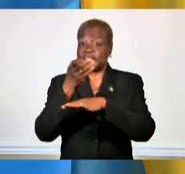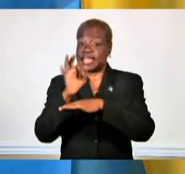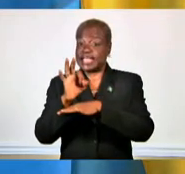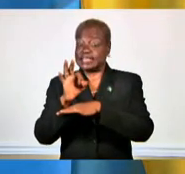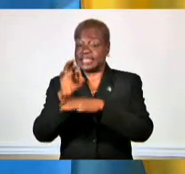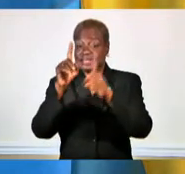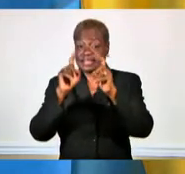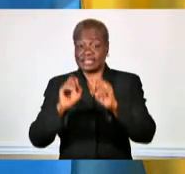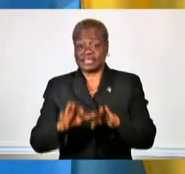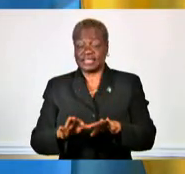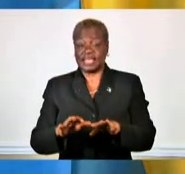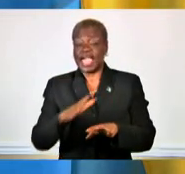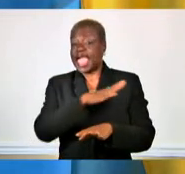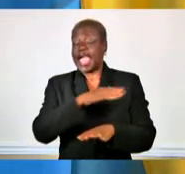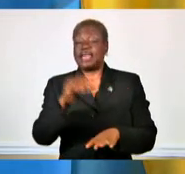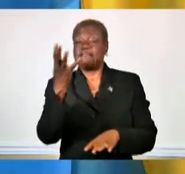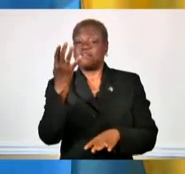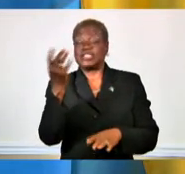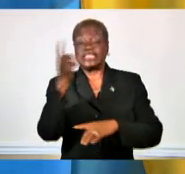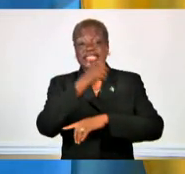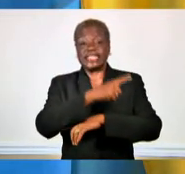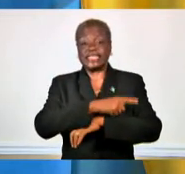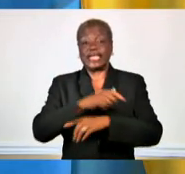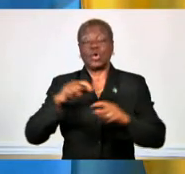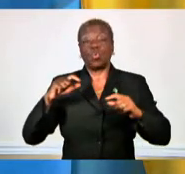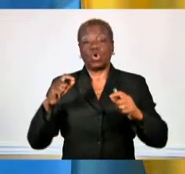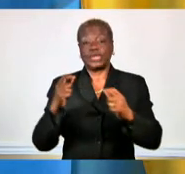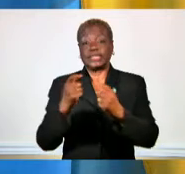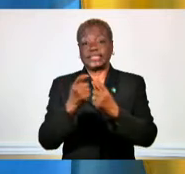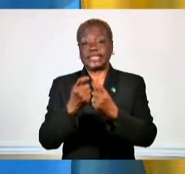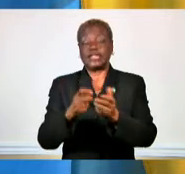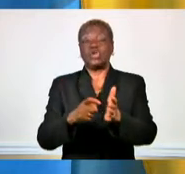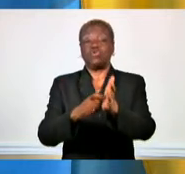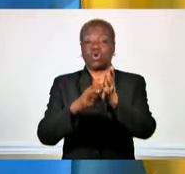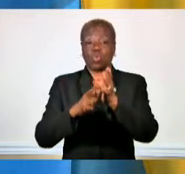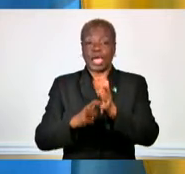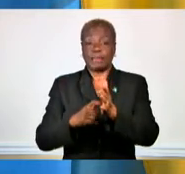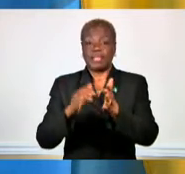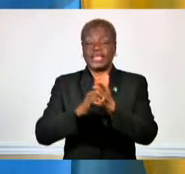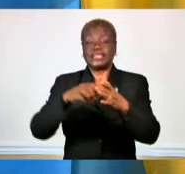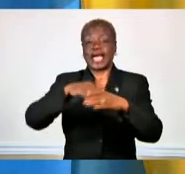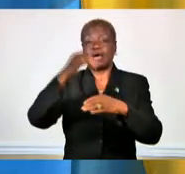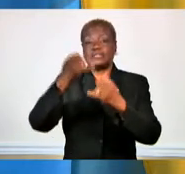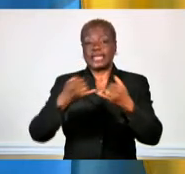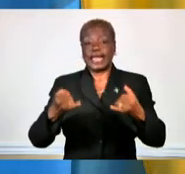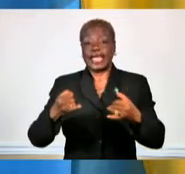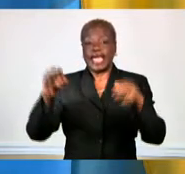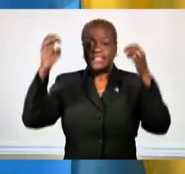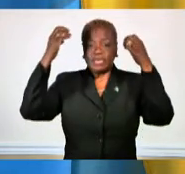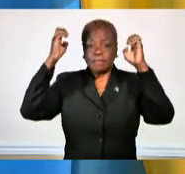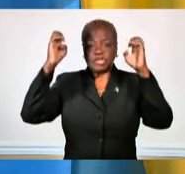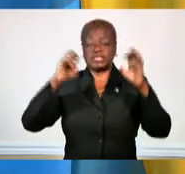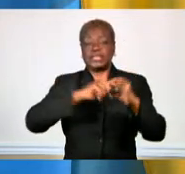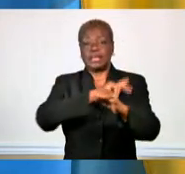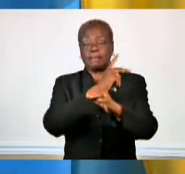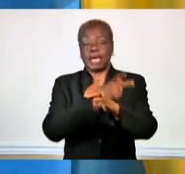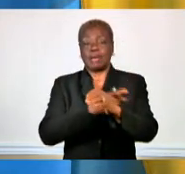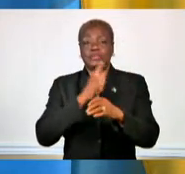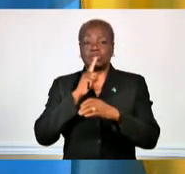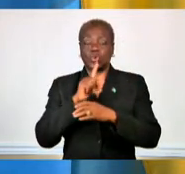testing and 14-day quarantine requirements that are outlined in the emergency powers orders.